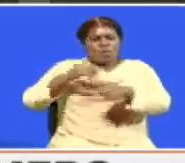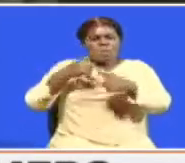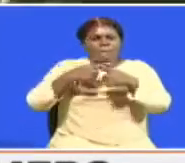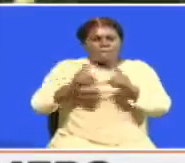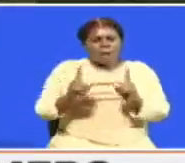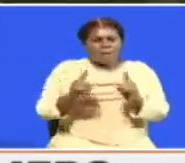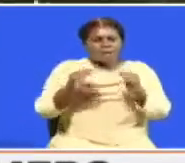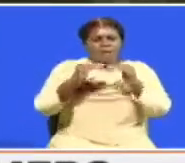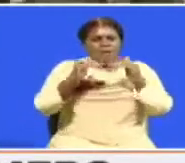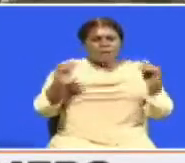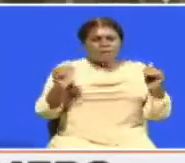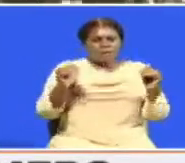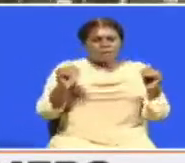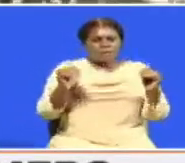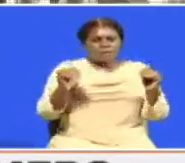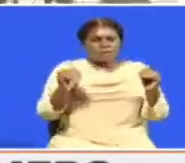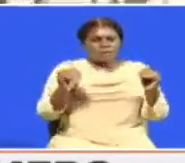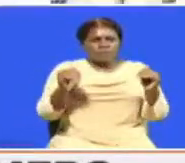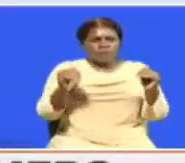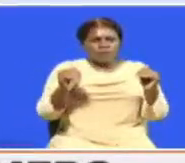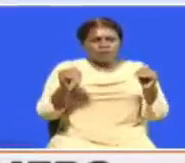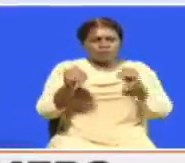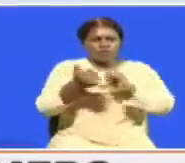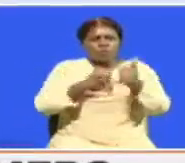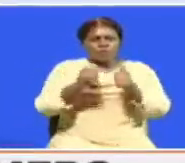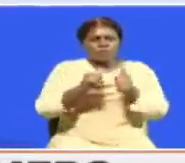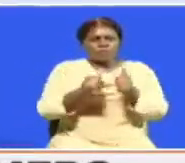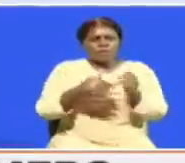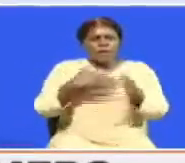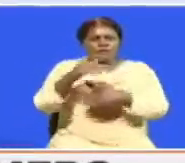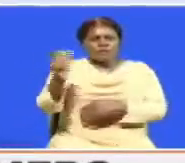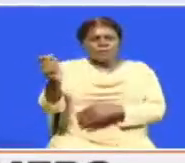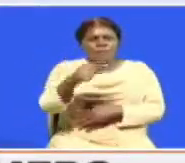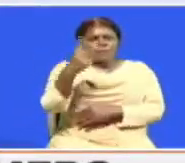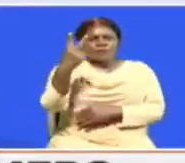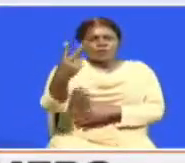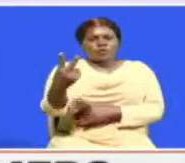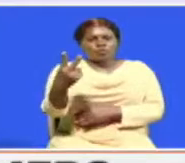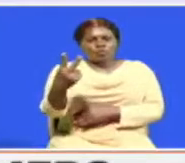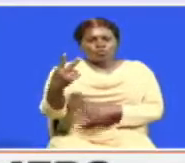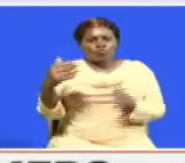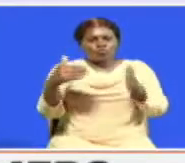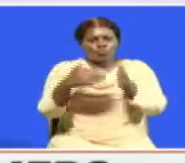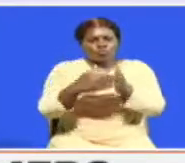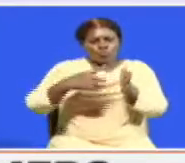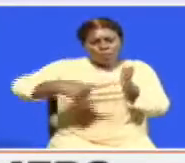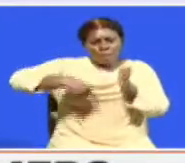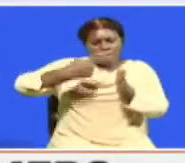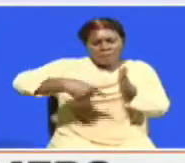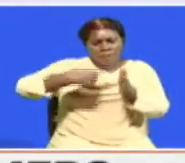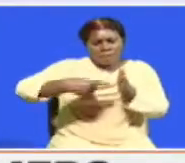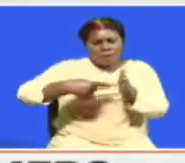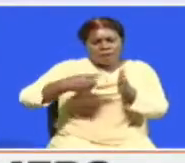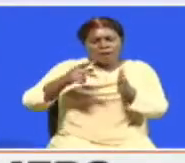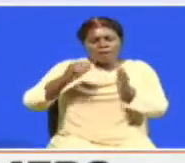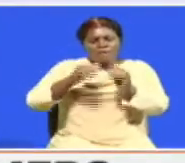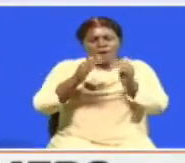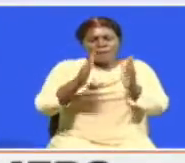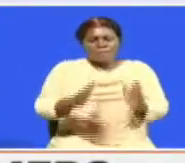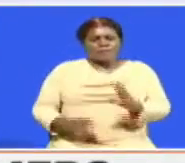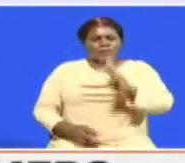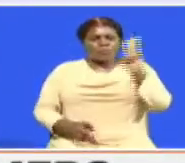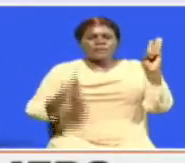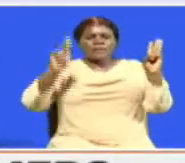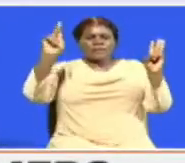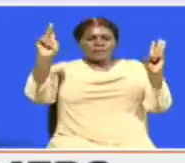for a level playing field in the industry. After a 2-month unprecedented break from cane crushing, cane farmers from Western